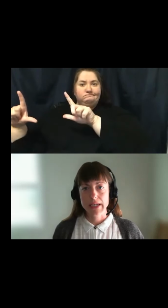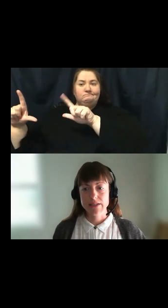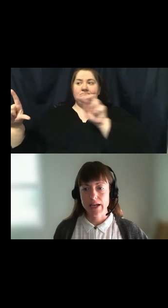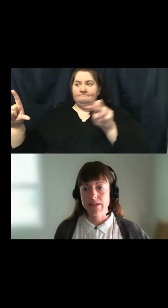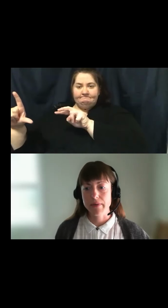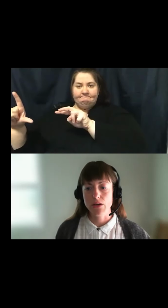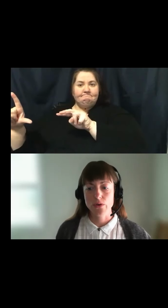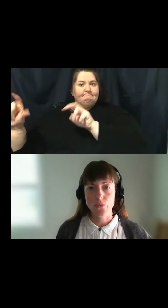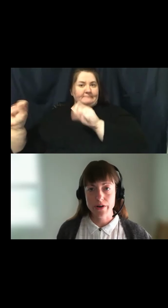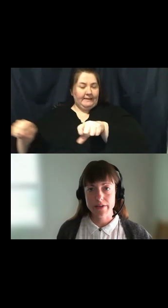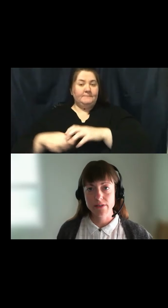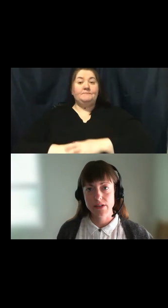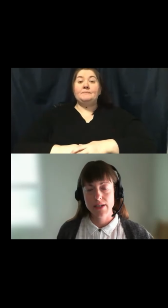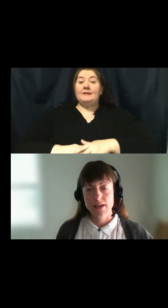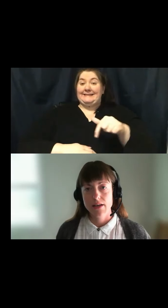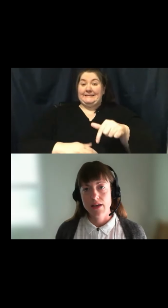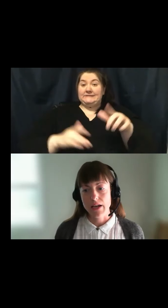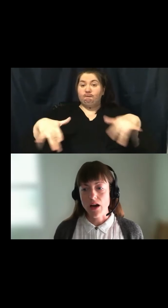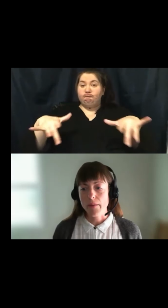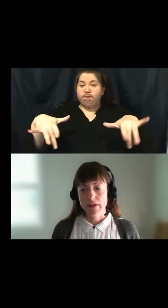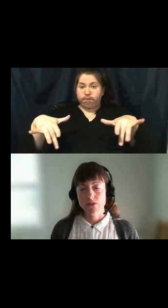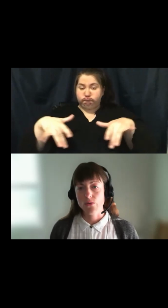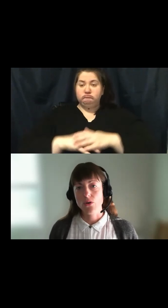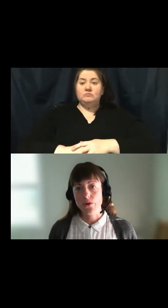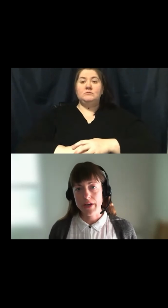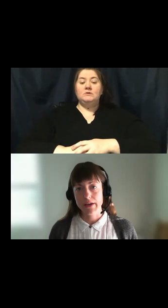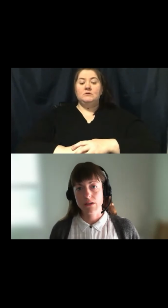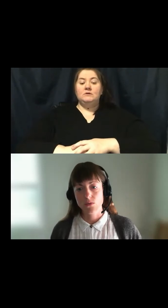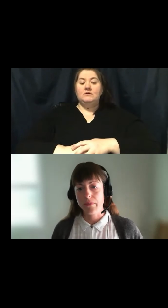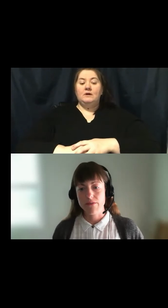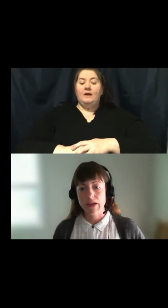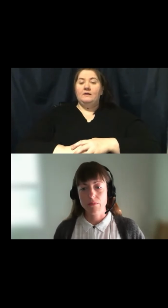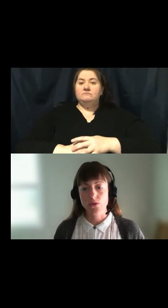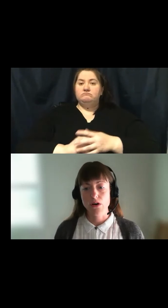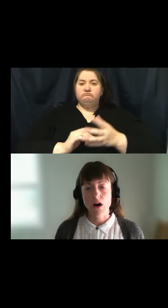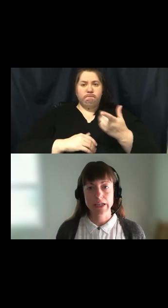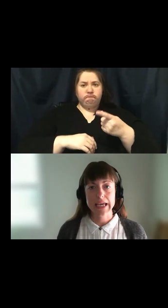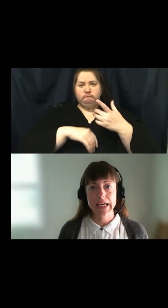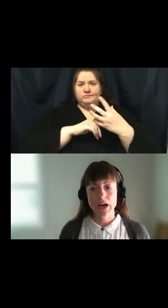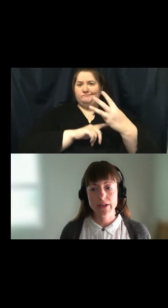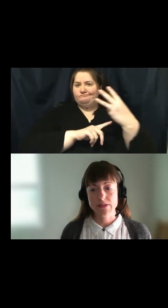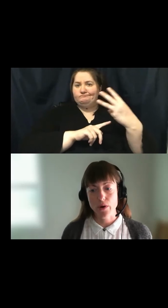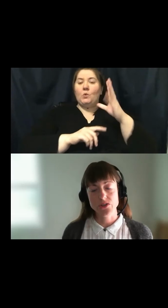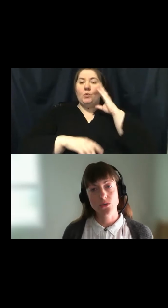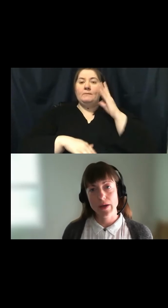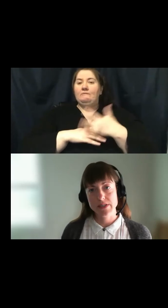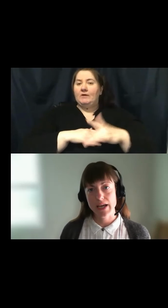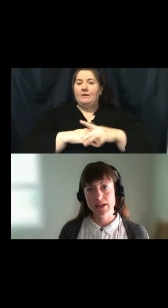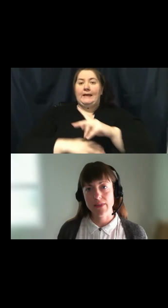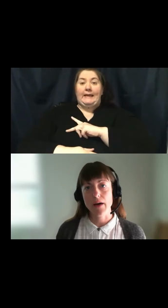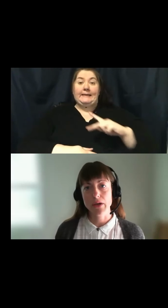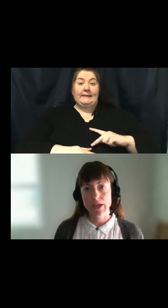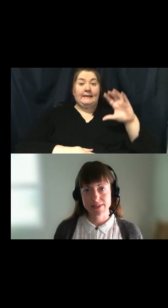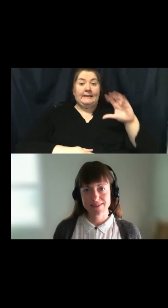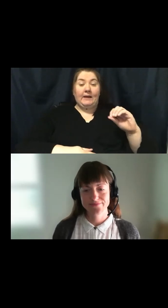The meeting tonight is being recorded, and a copy of the recording will be available on King County's project website